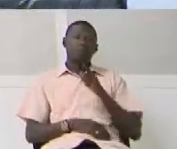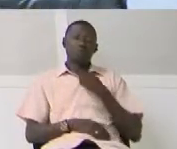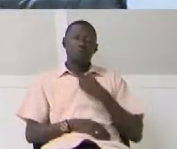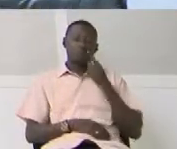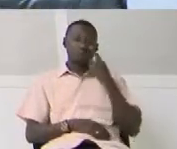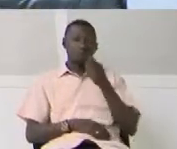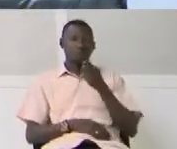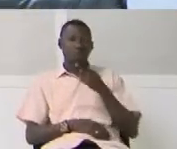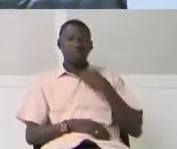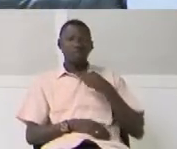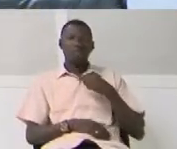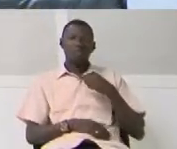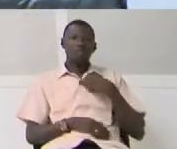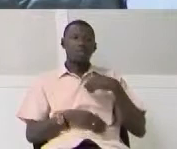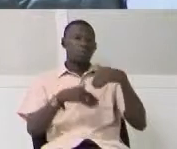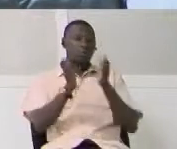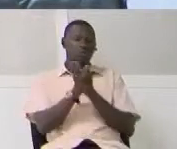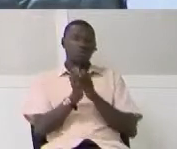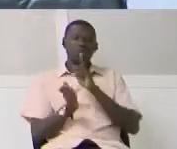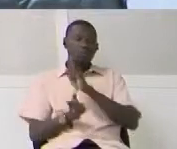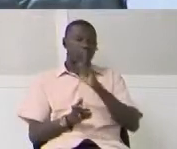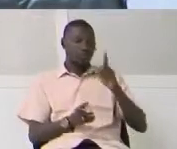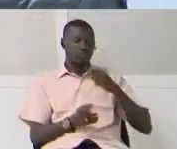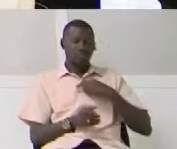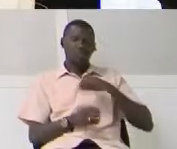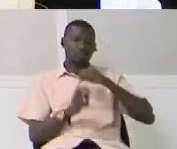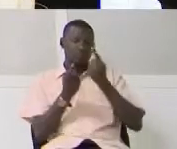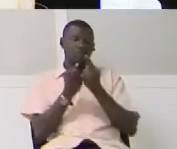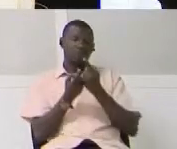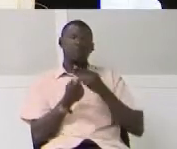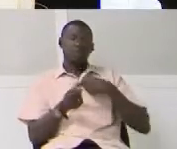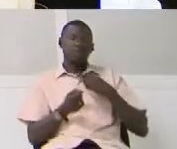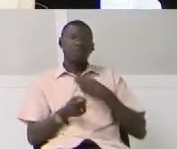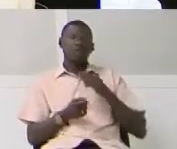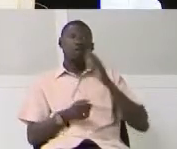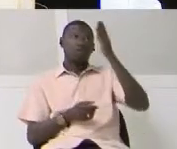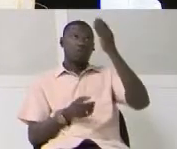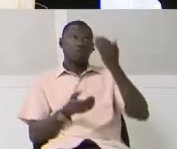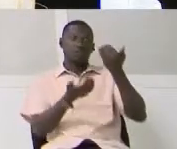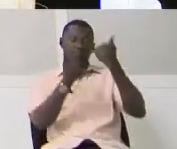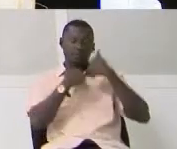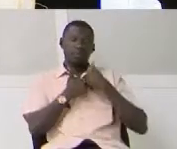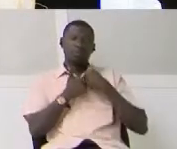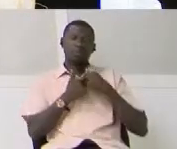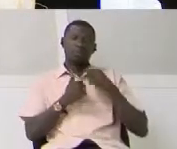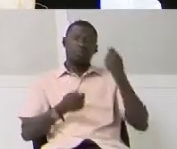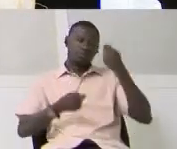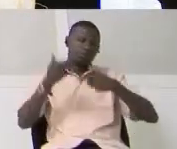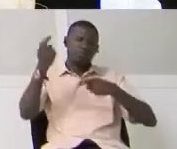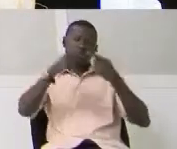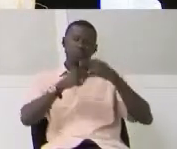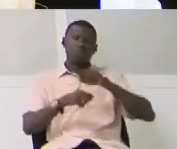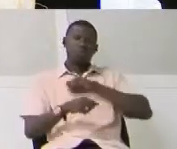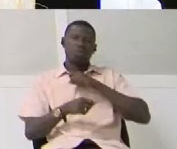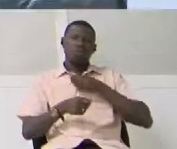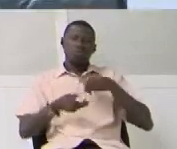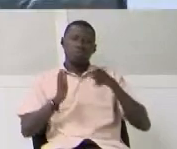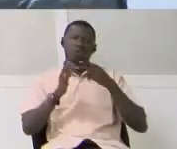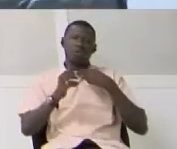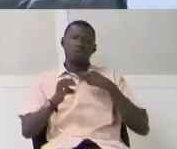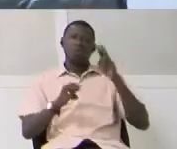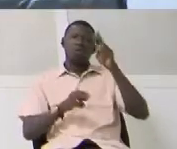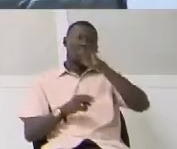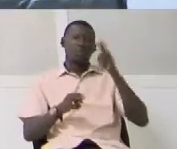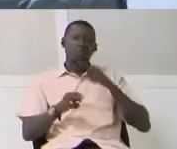But you see that that age group, each one of us, there is something that God has given you, and you are contributing your own quota to national development. So